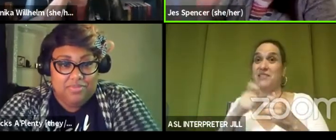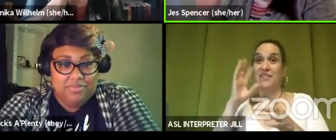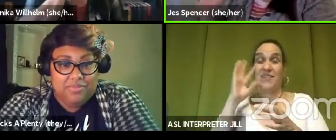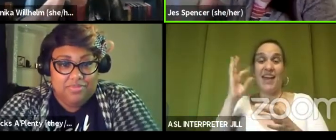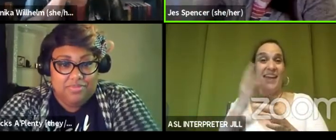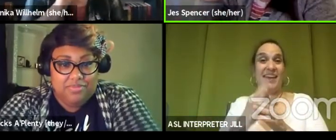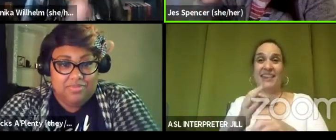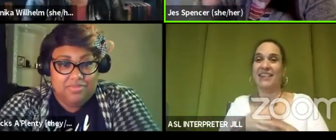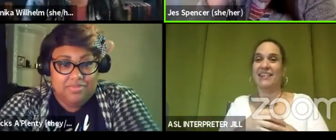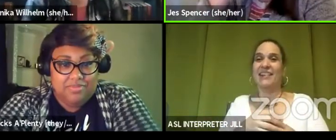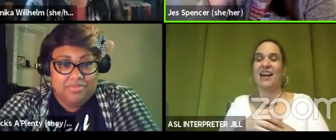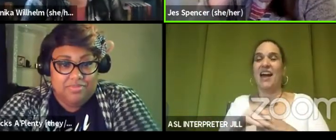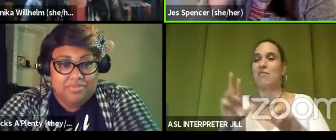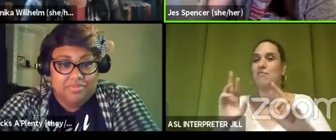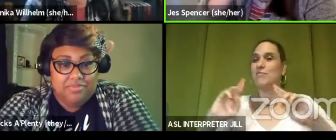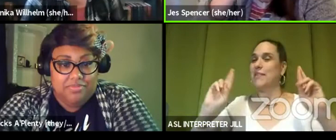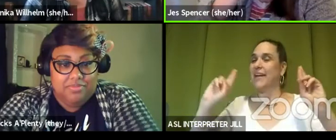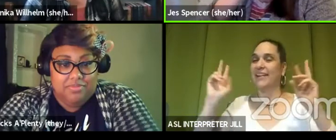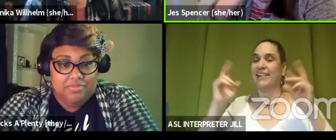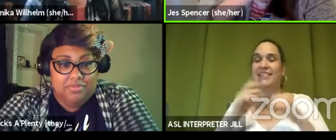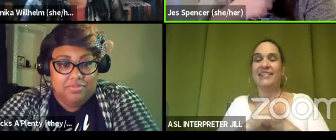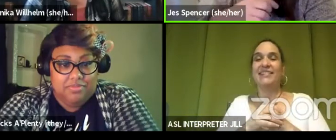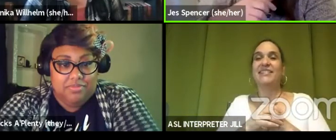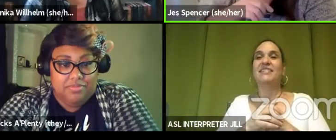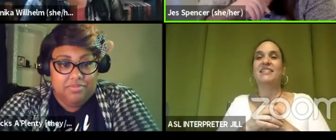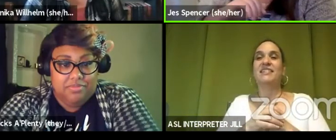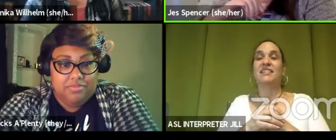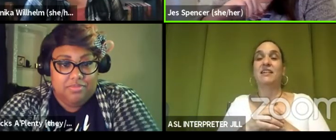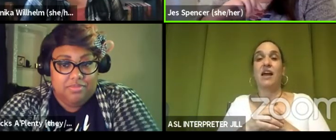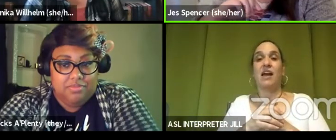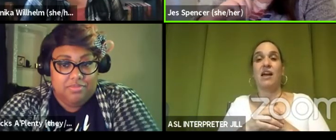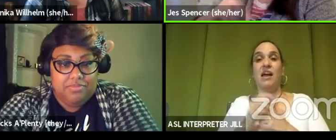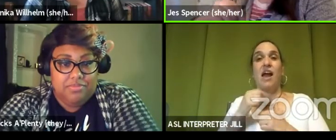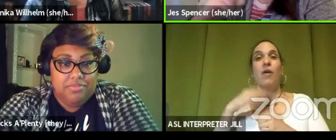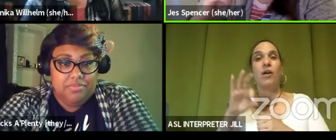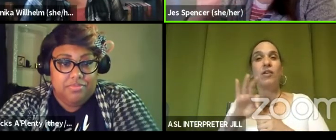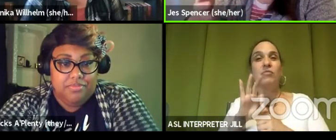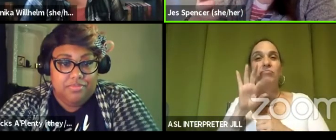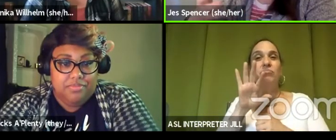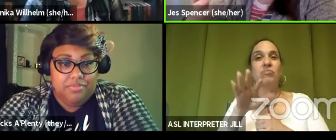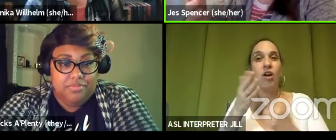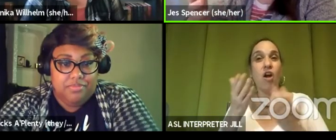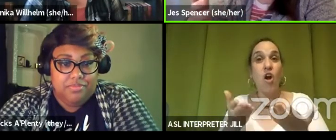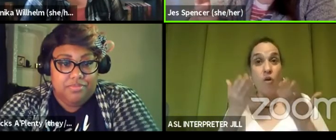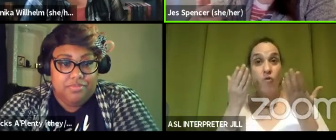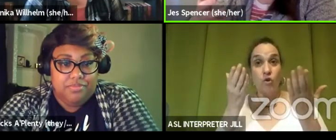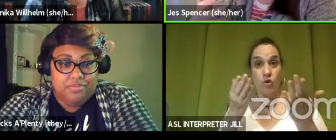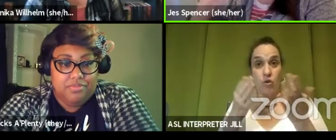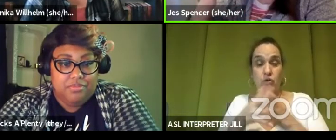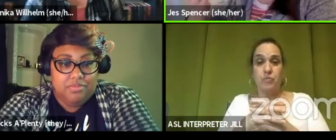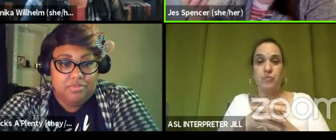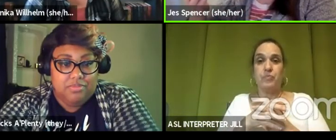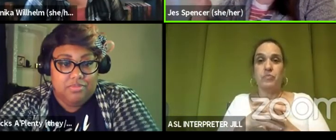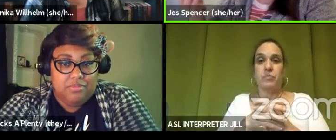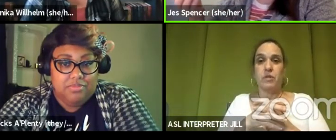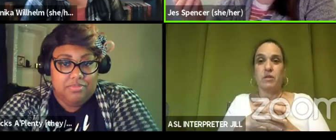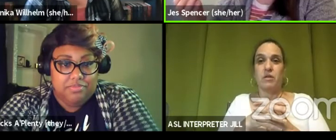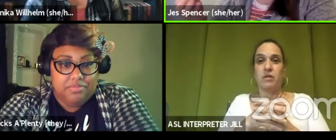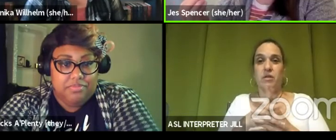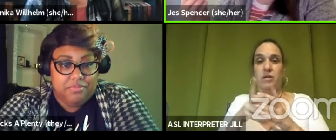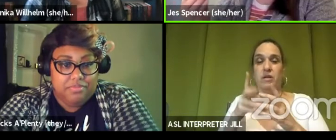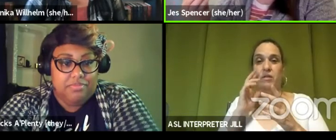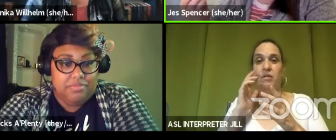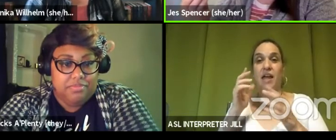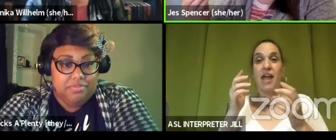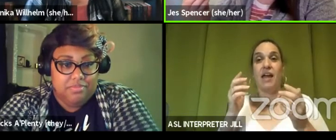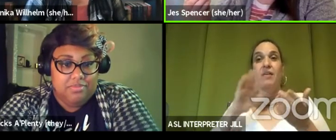ready to get on board. I also just want to offer that in the vein of, right, dollars to